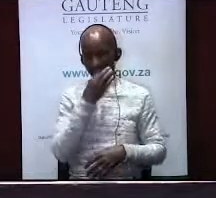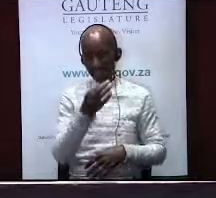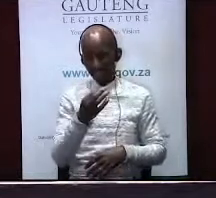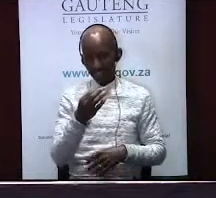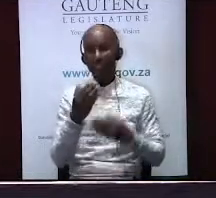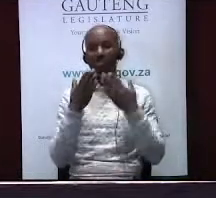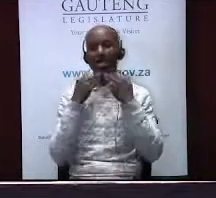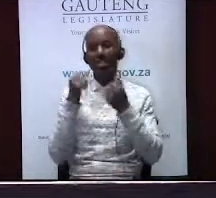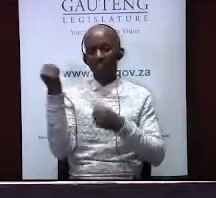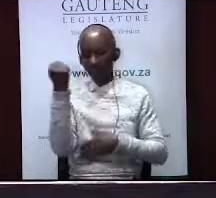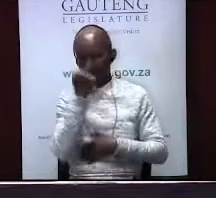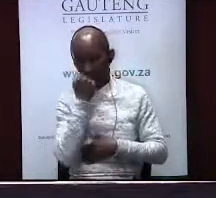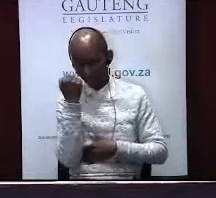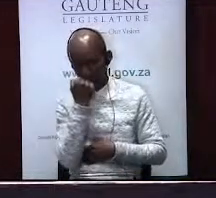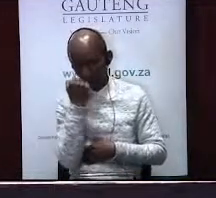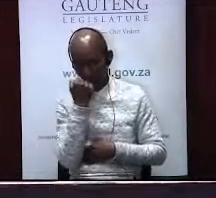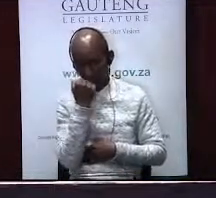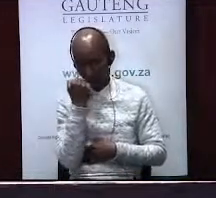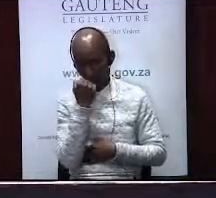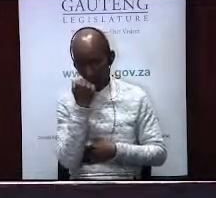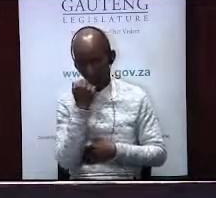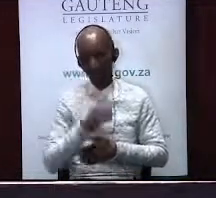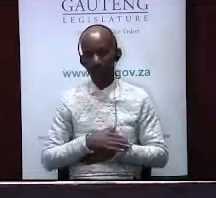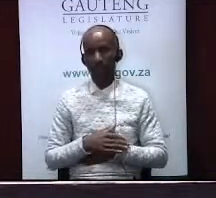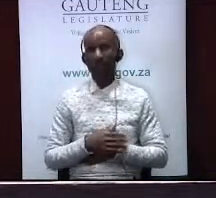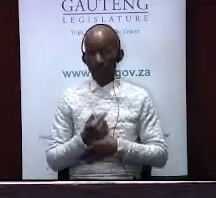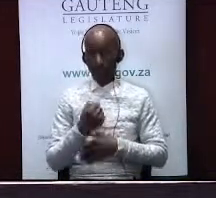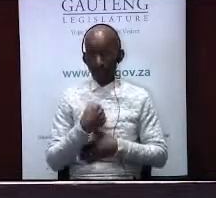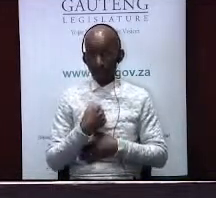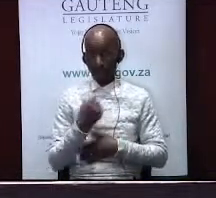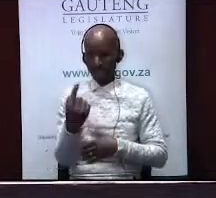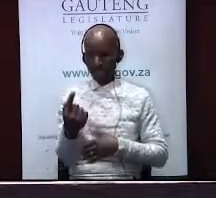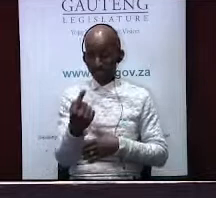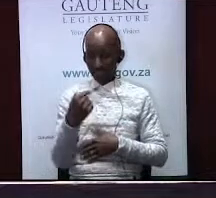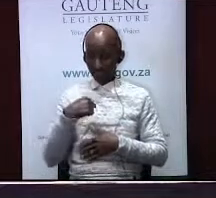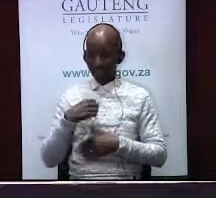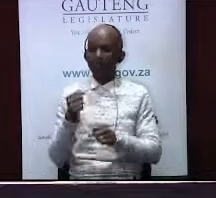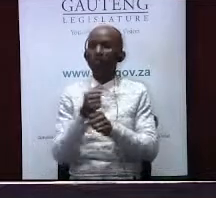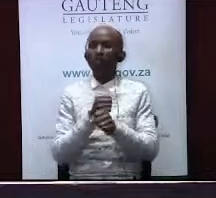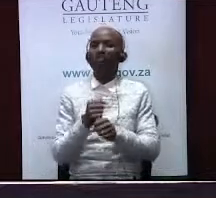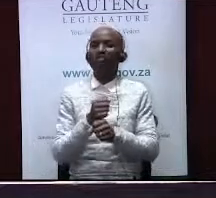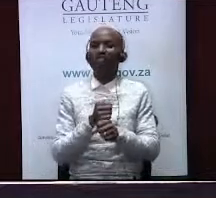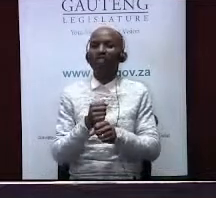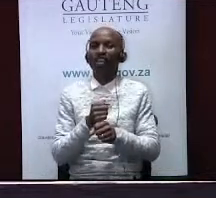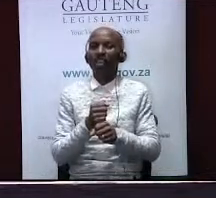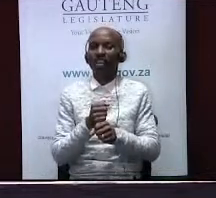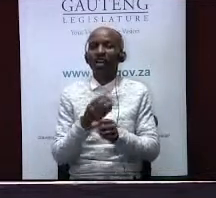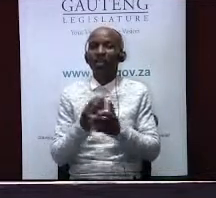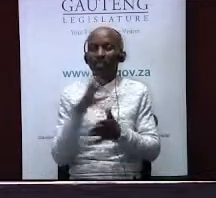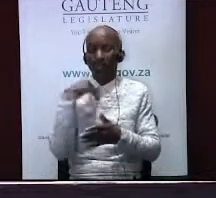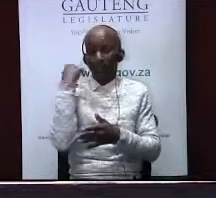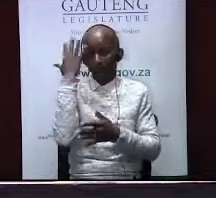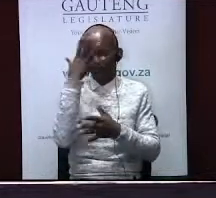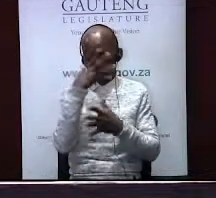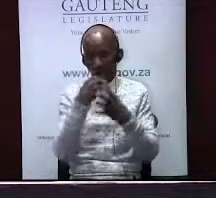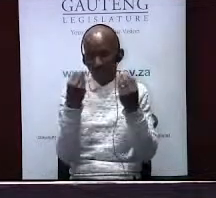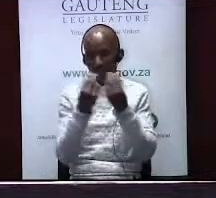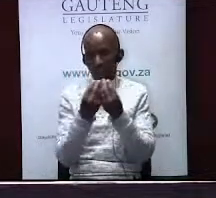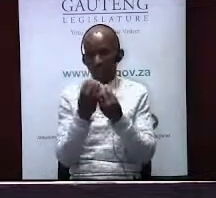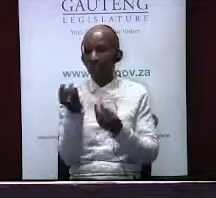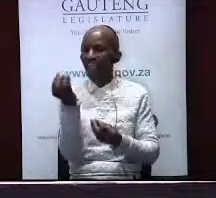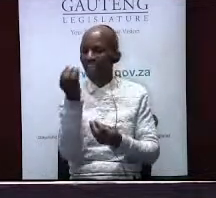re ba itshwarele ke ne ke tletse coffee le the beautiful things that re tlebeng re dija